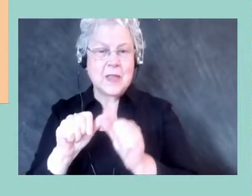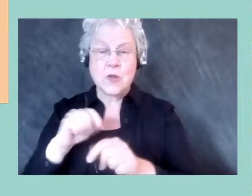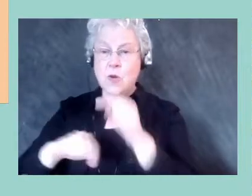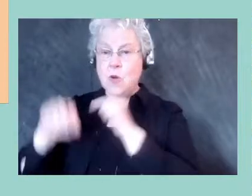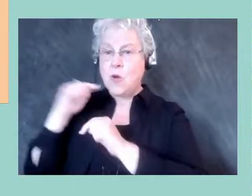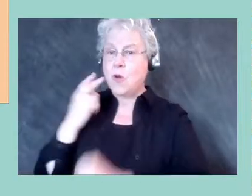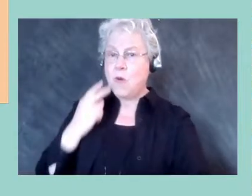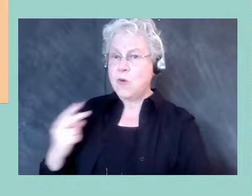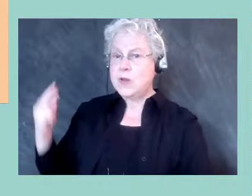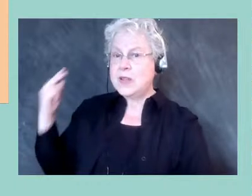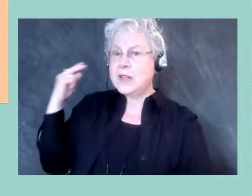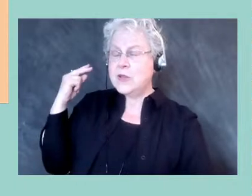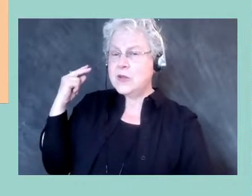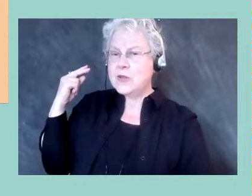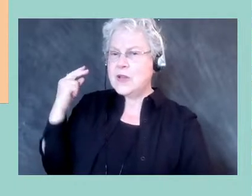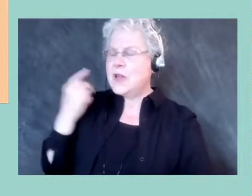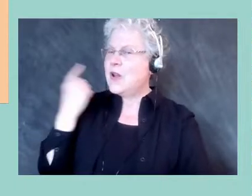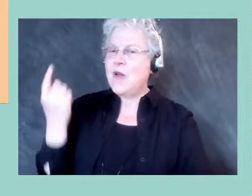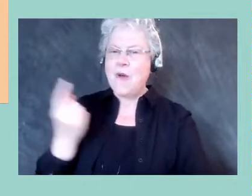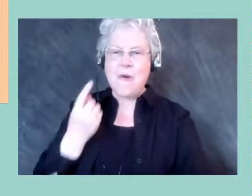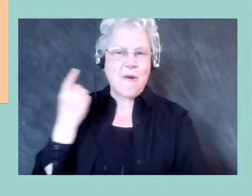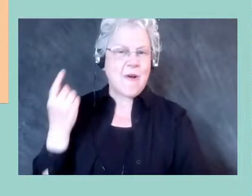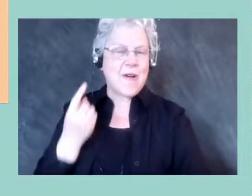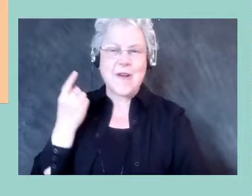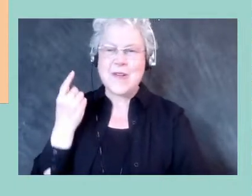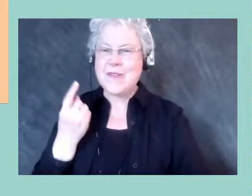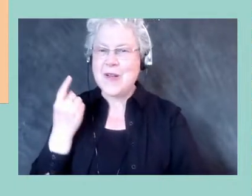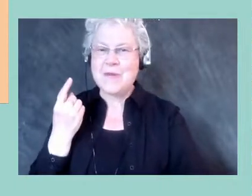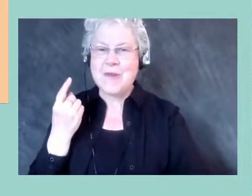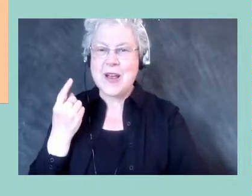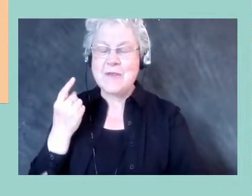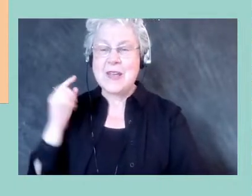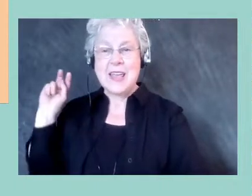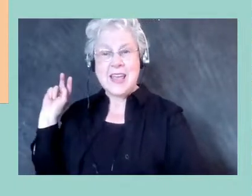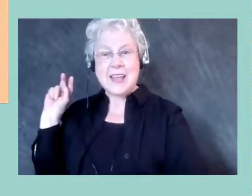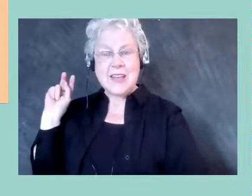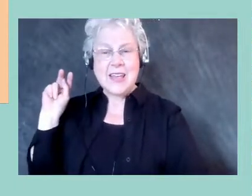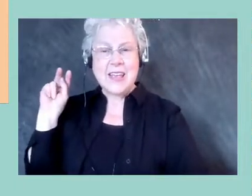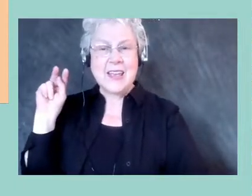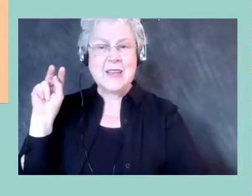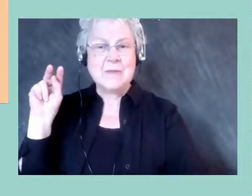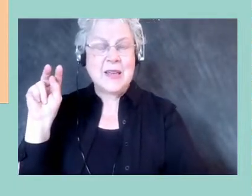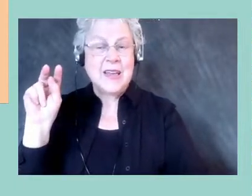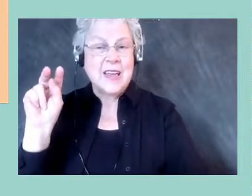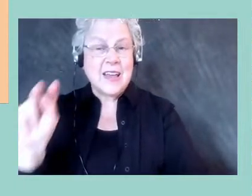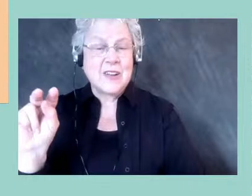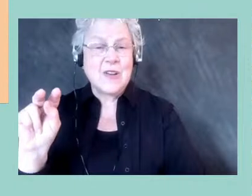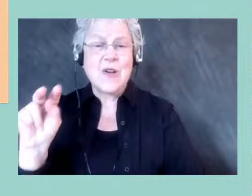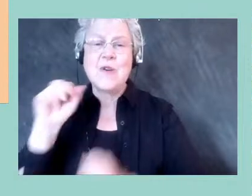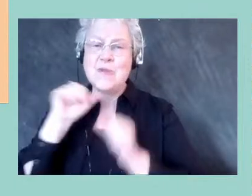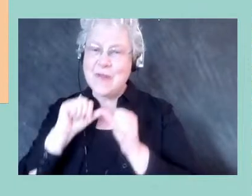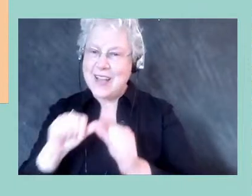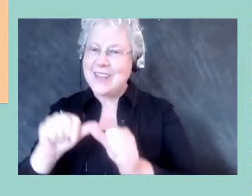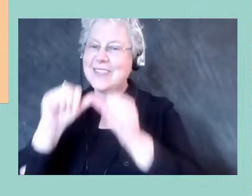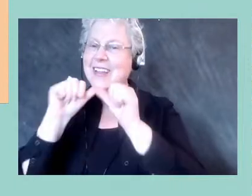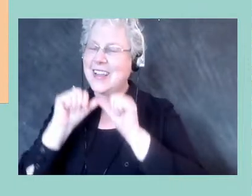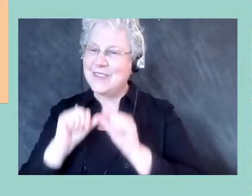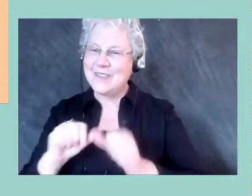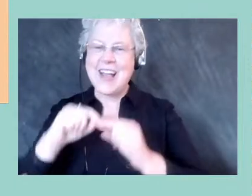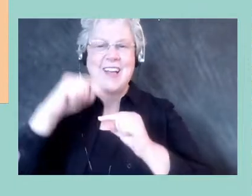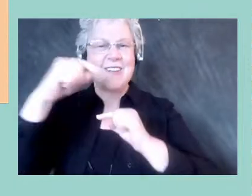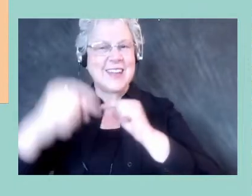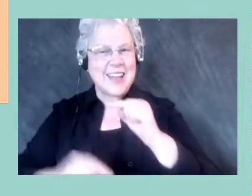We can't return, we can only look behind from where we came, and